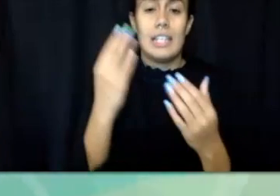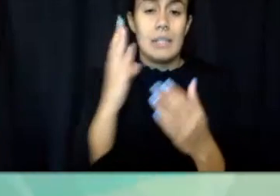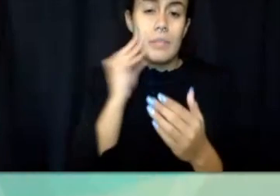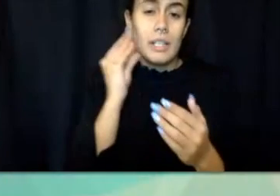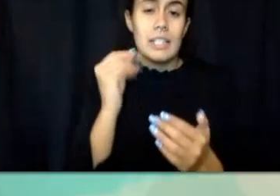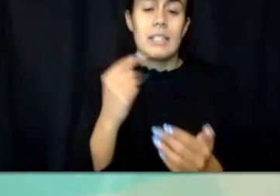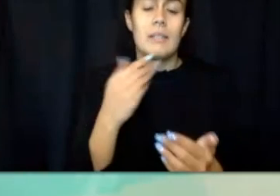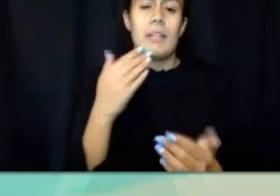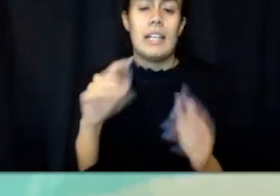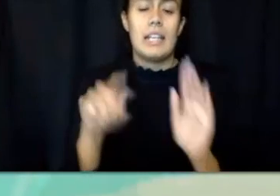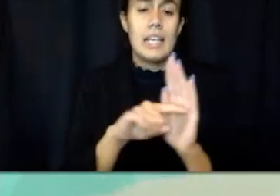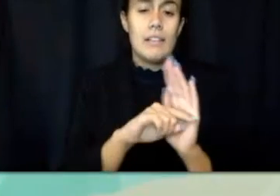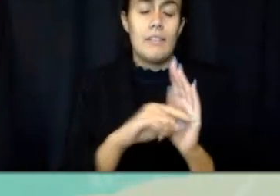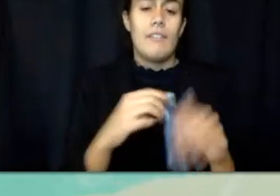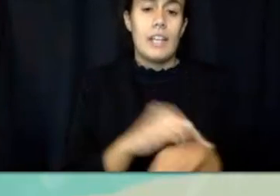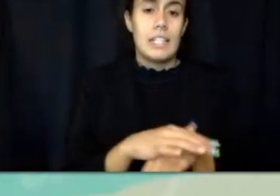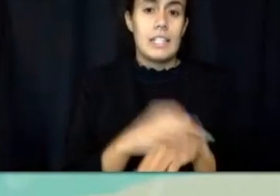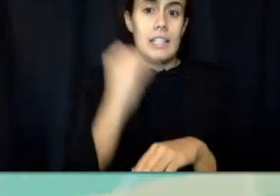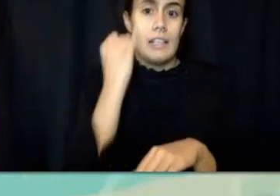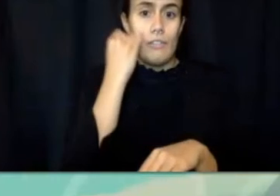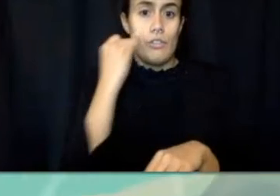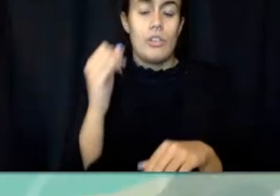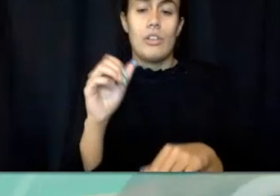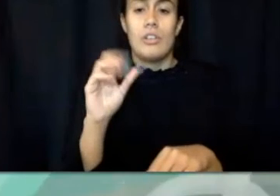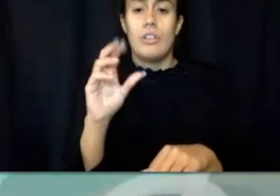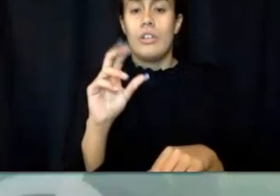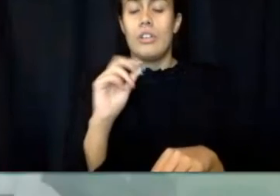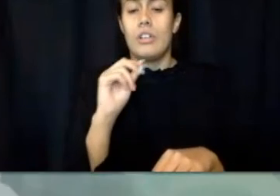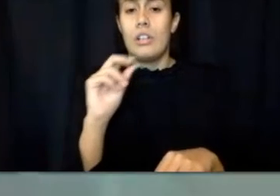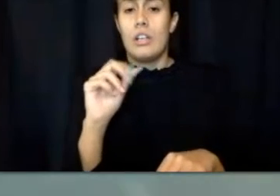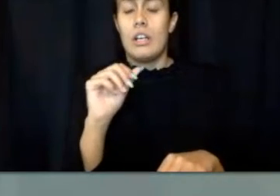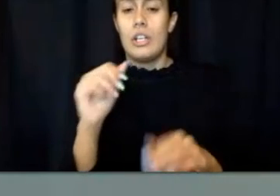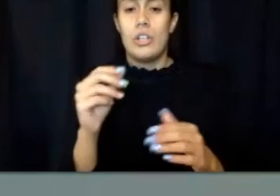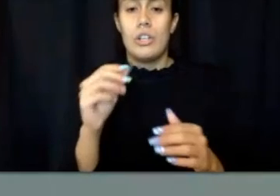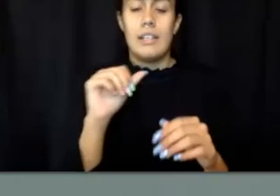even if you don't have any of the known risk factors.